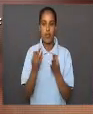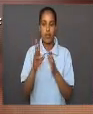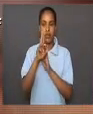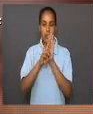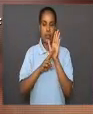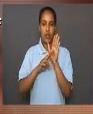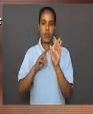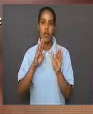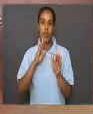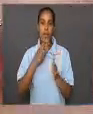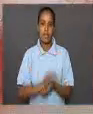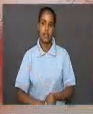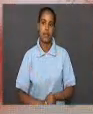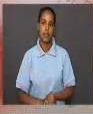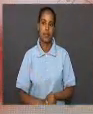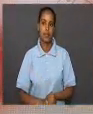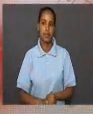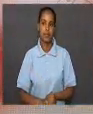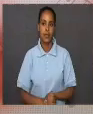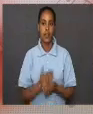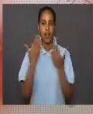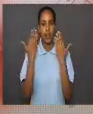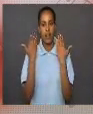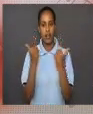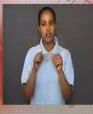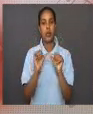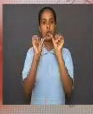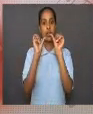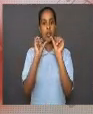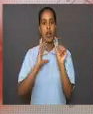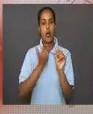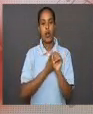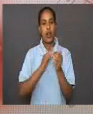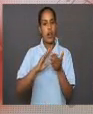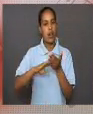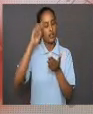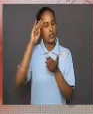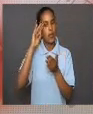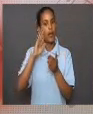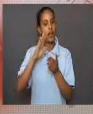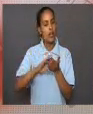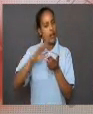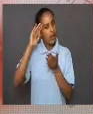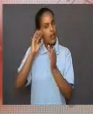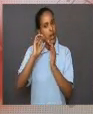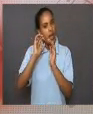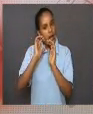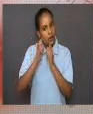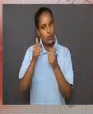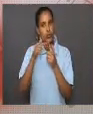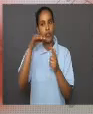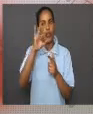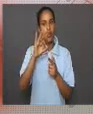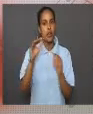unit of a base. Let us continue our lesson by learning how to find